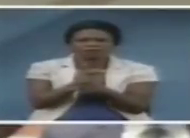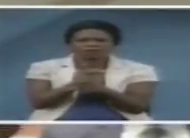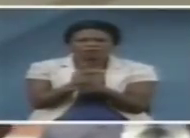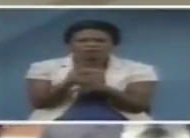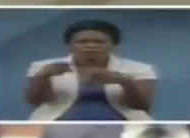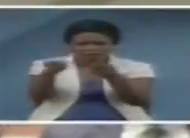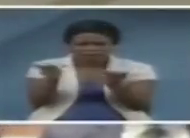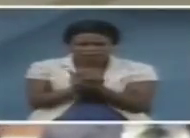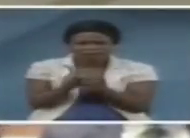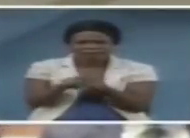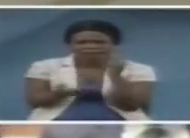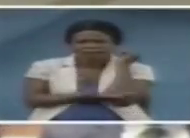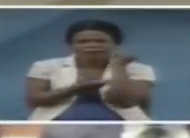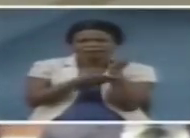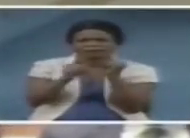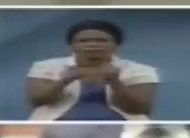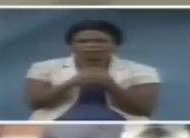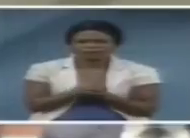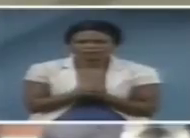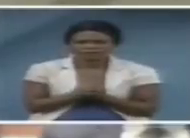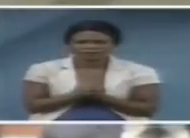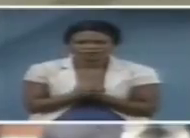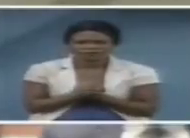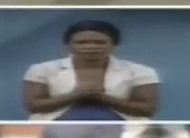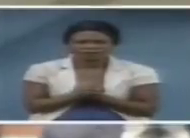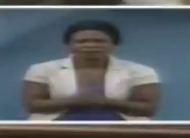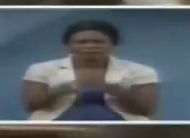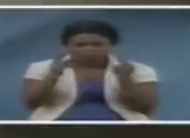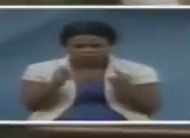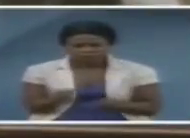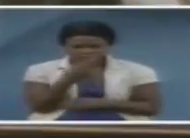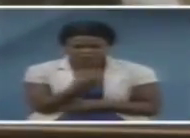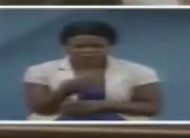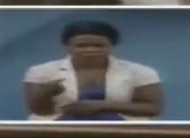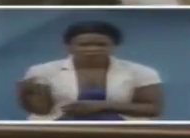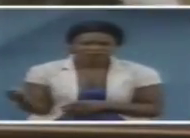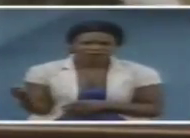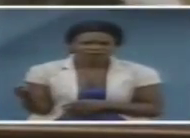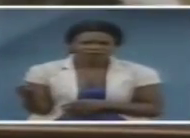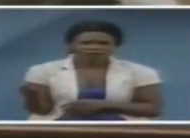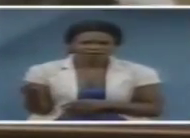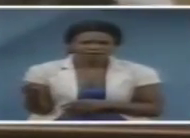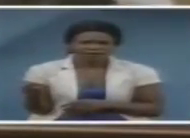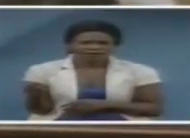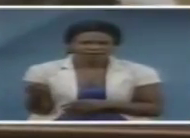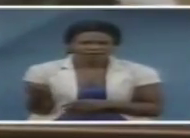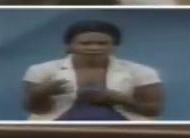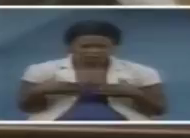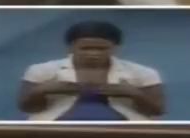capacity and ease drug accessibility. Mr. Speaker, Human